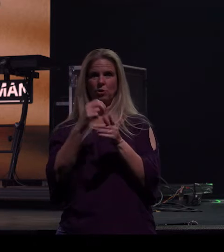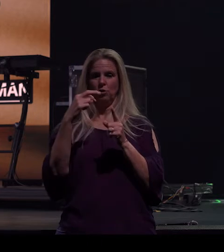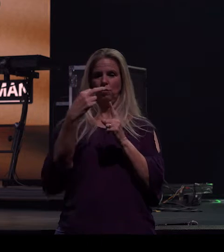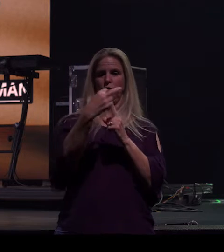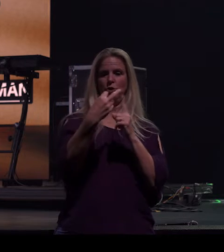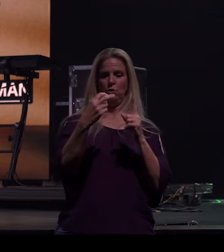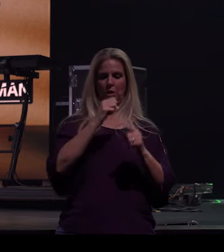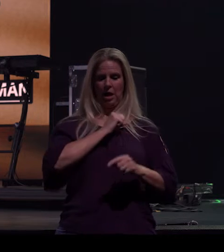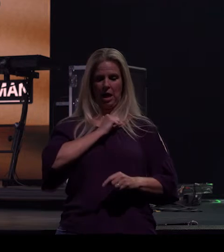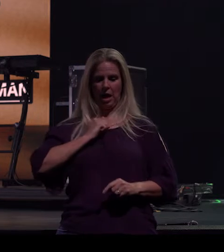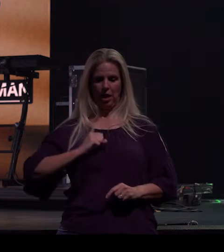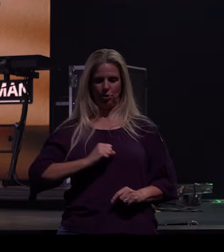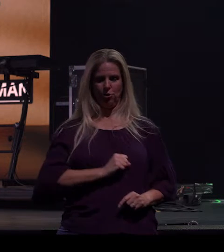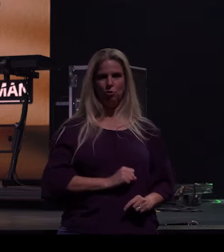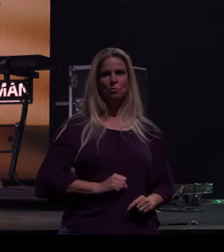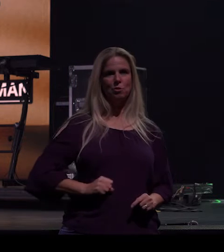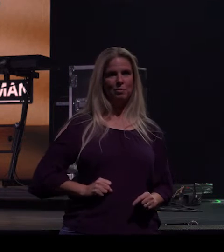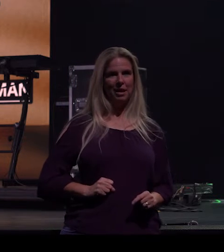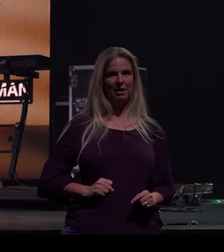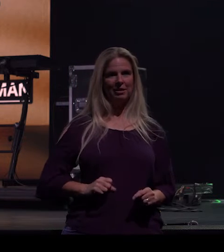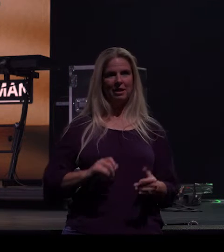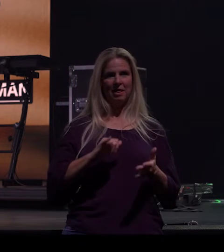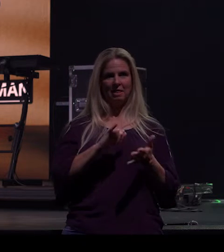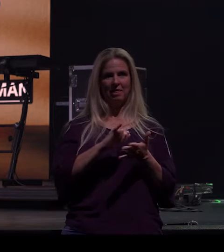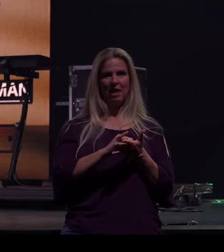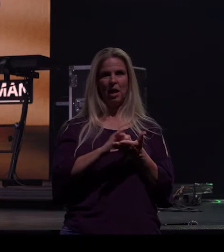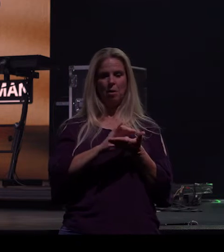Superman has become our kryptonite.